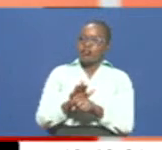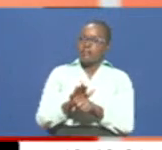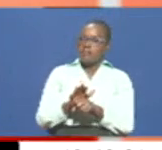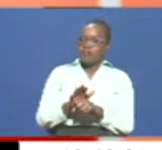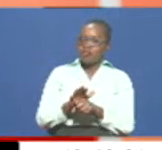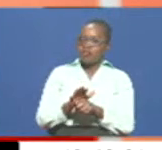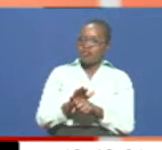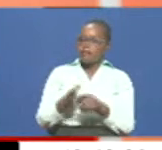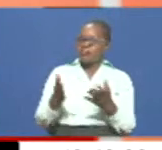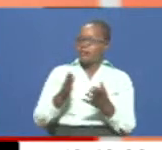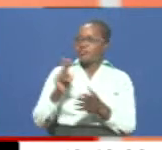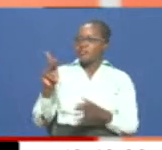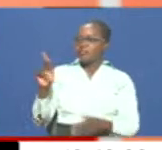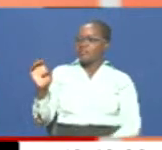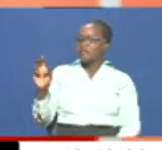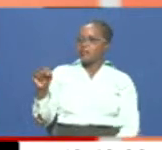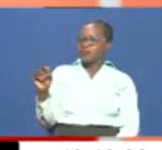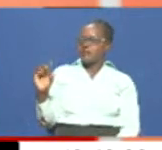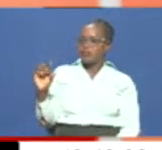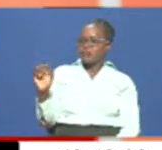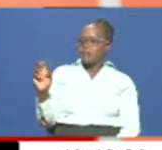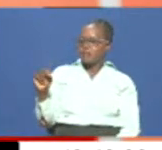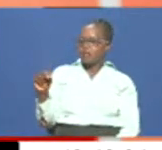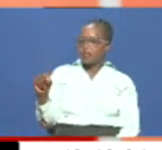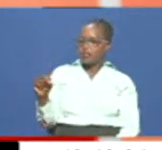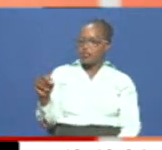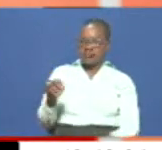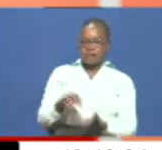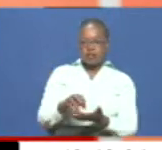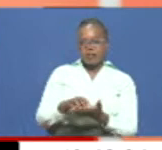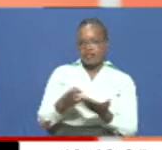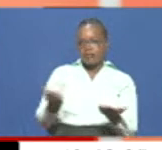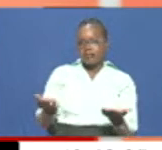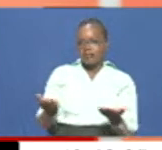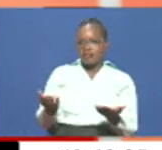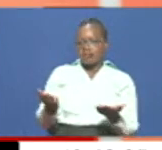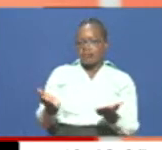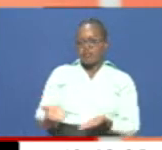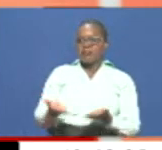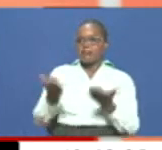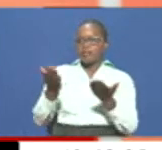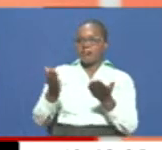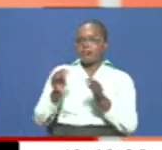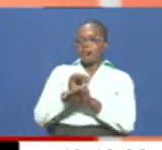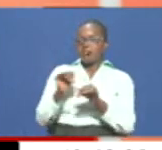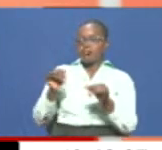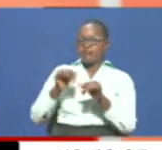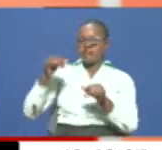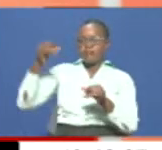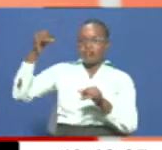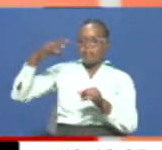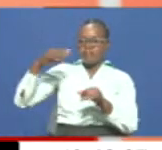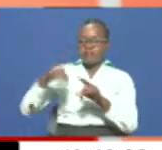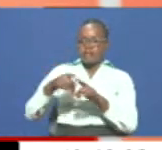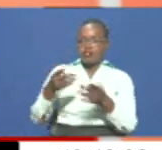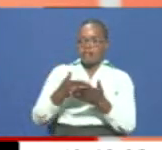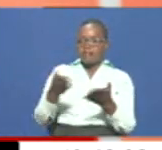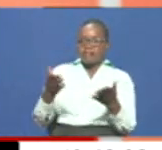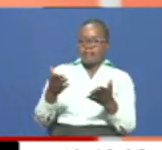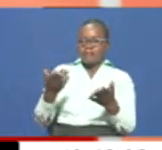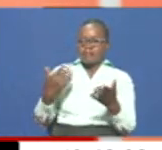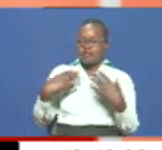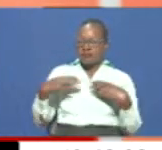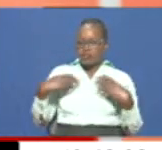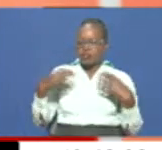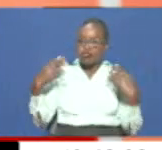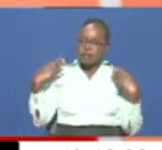where Kenjen as their stations, because we are promoting also clean energy. Mm-hmm. These are aspects which our sports people and